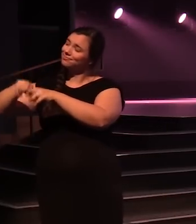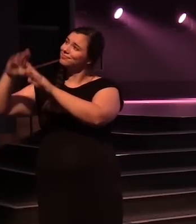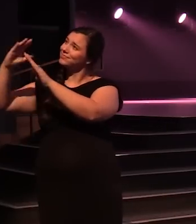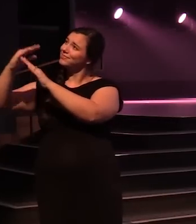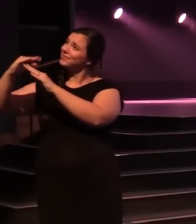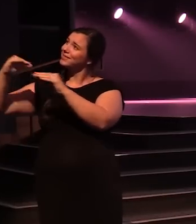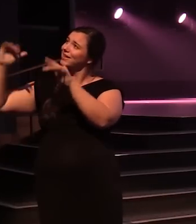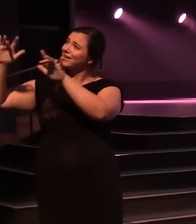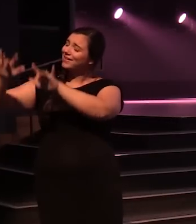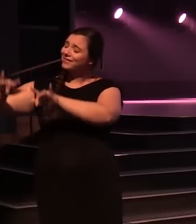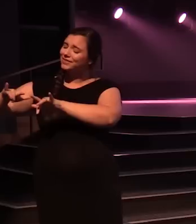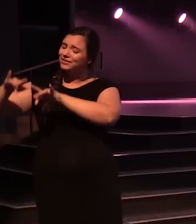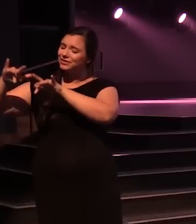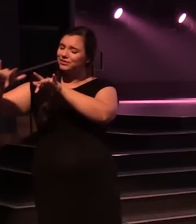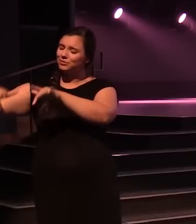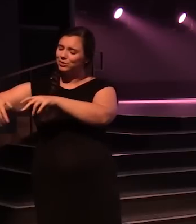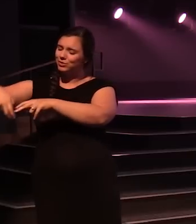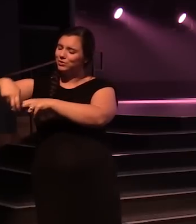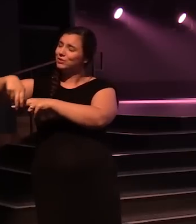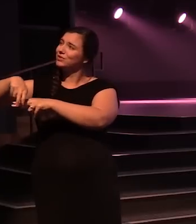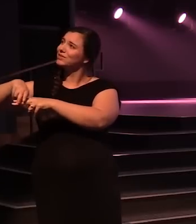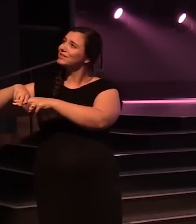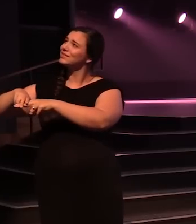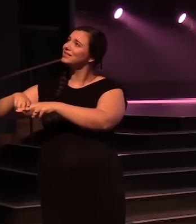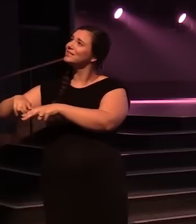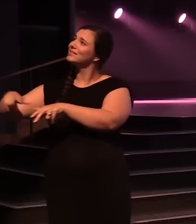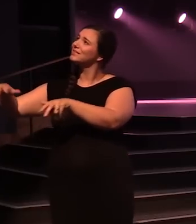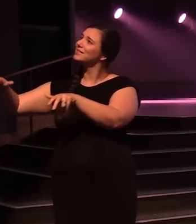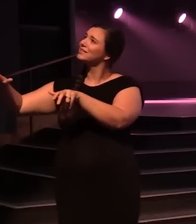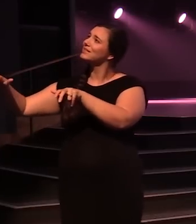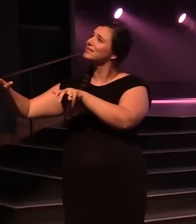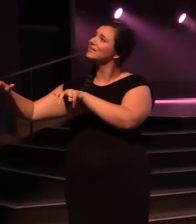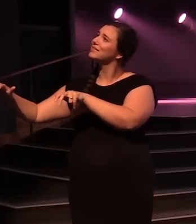on heaven's mercy